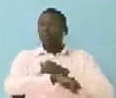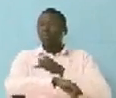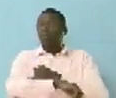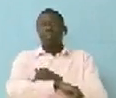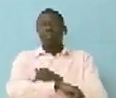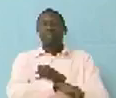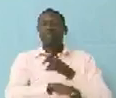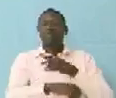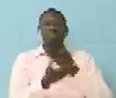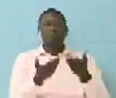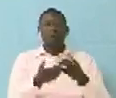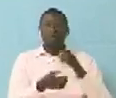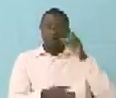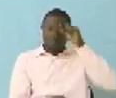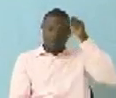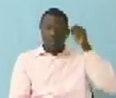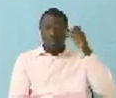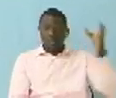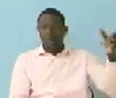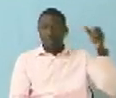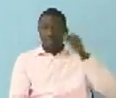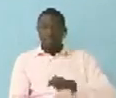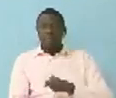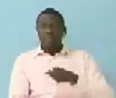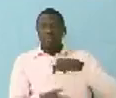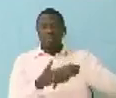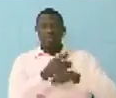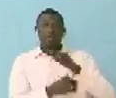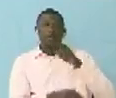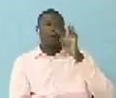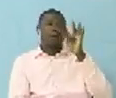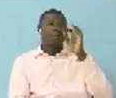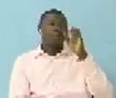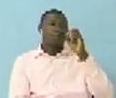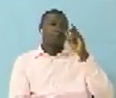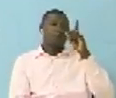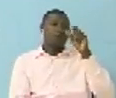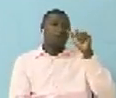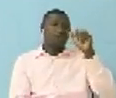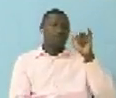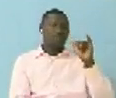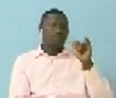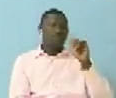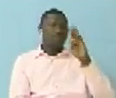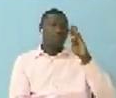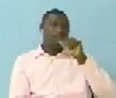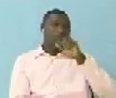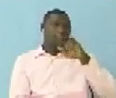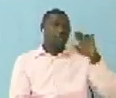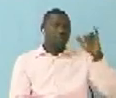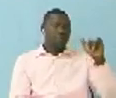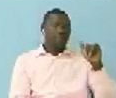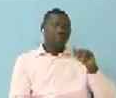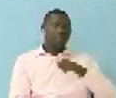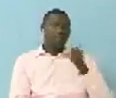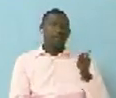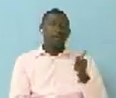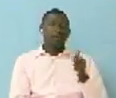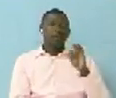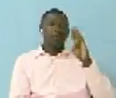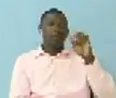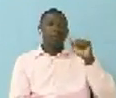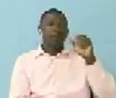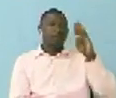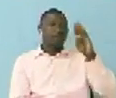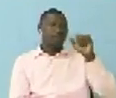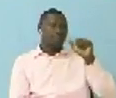in Fode Bari and Baba Saho. I said that was what the president said. Those were his assertions. But